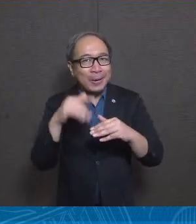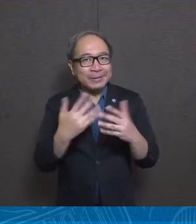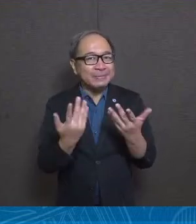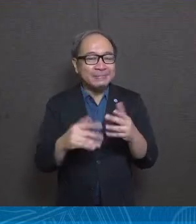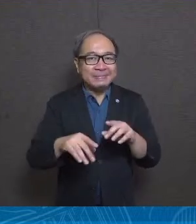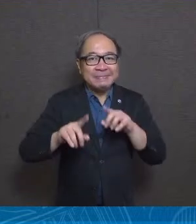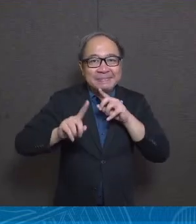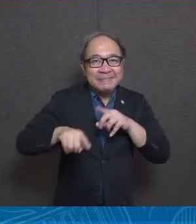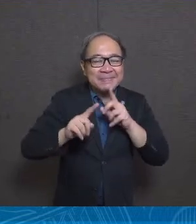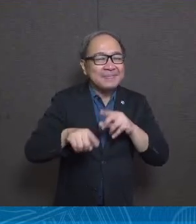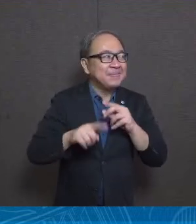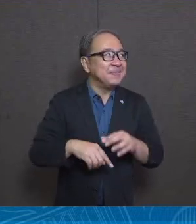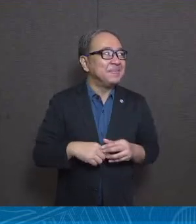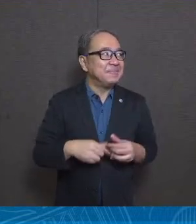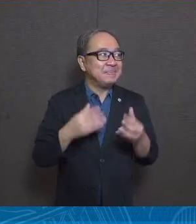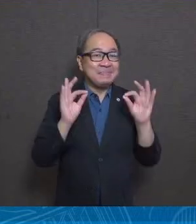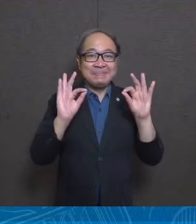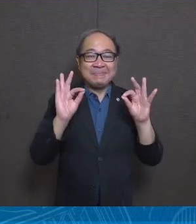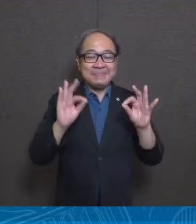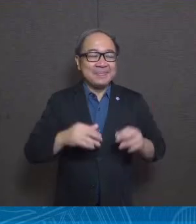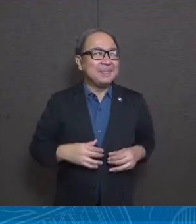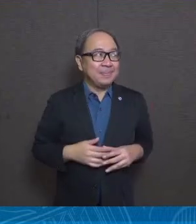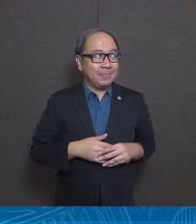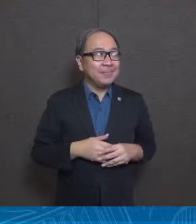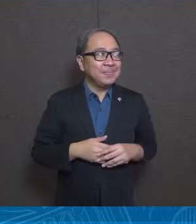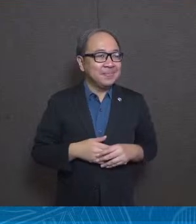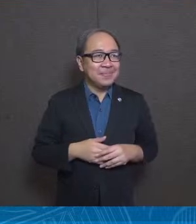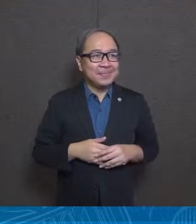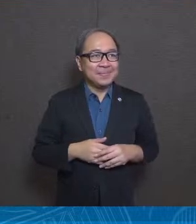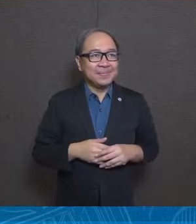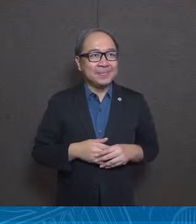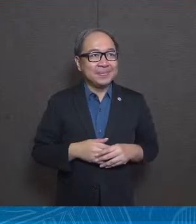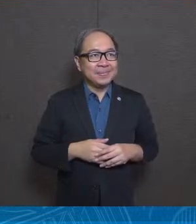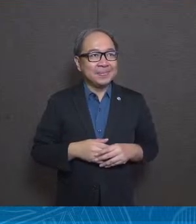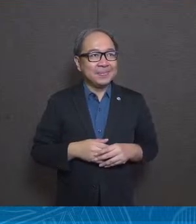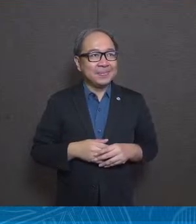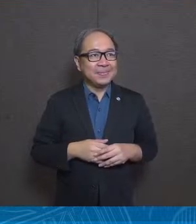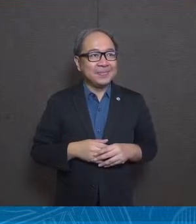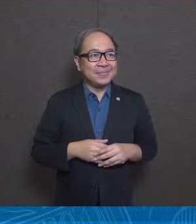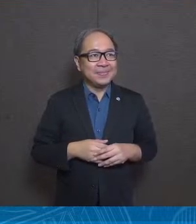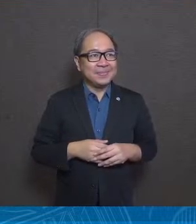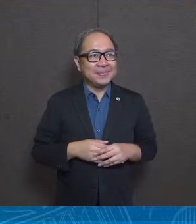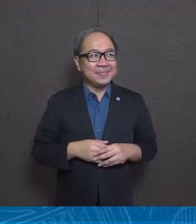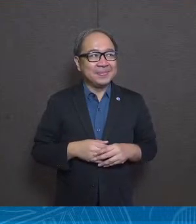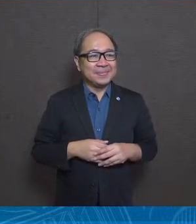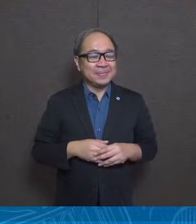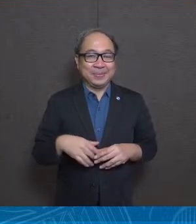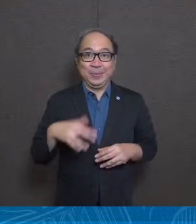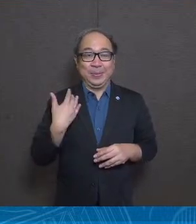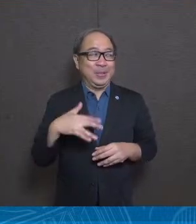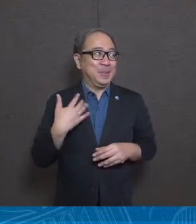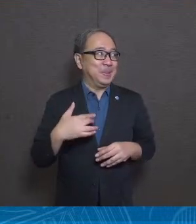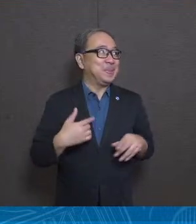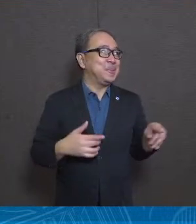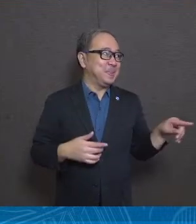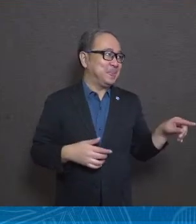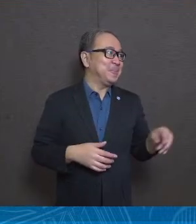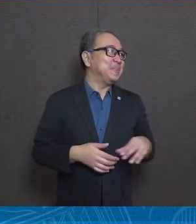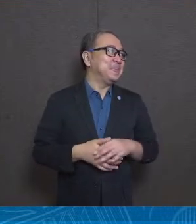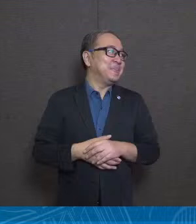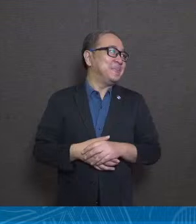Yeah, okay, nice. Great. Yeah, wow. Love it.